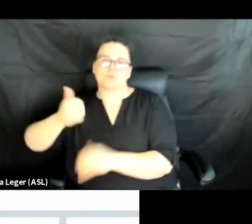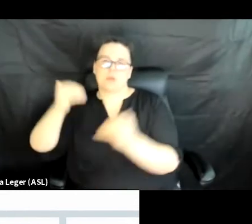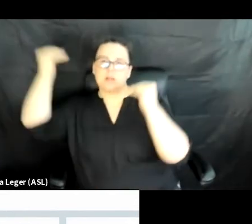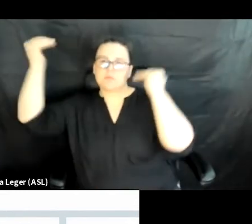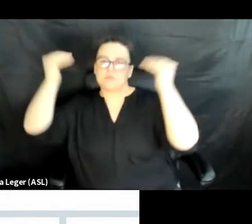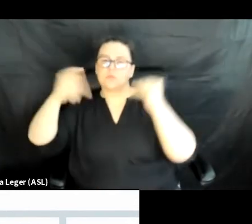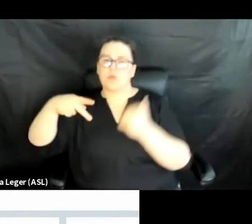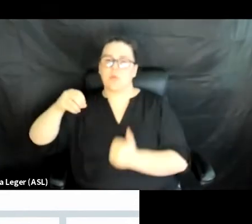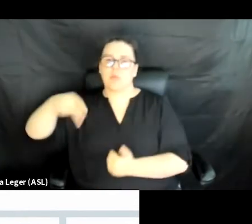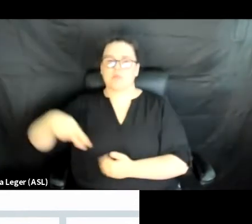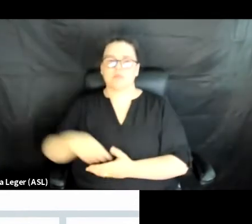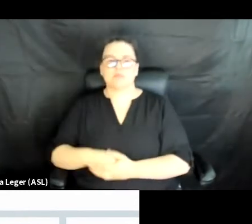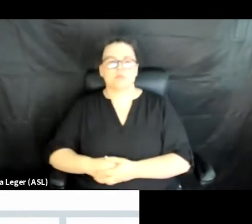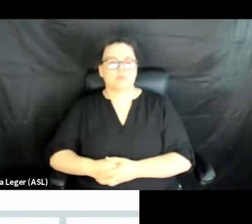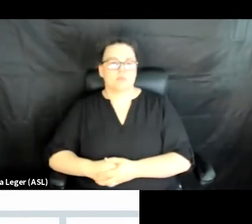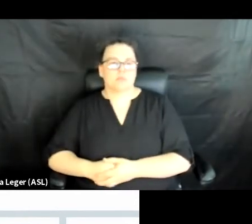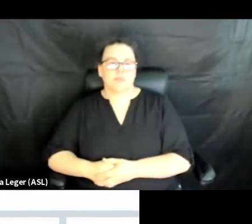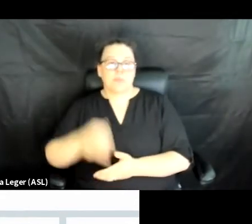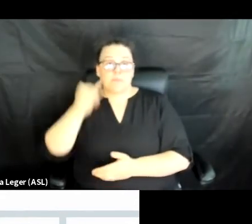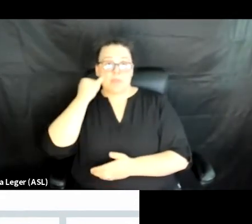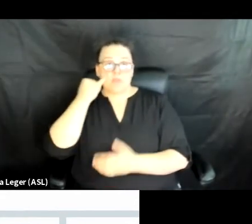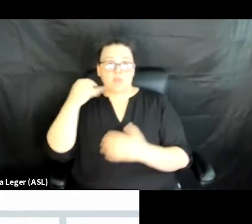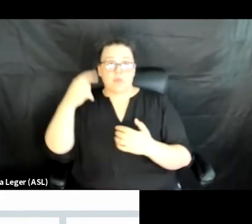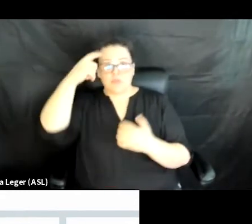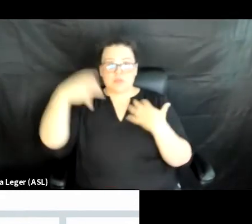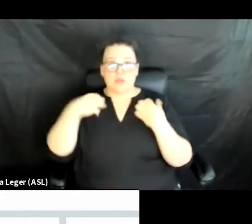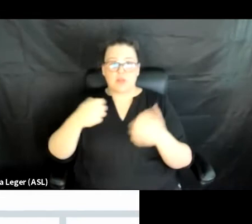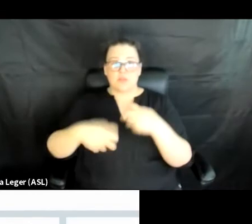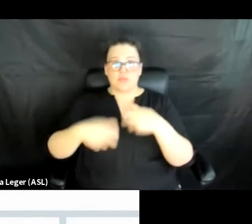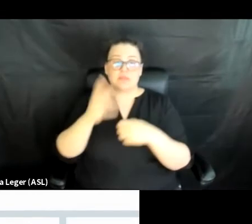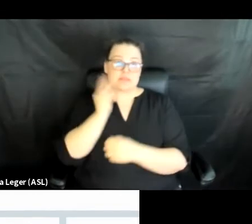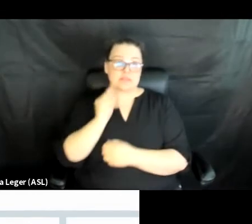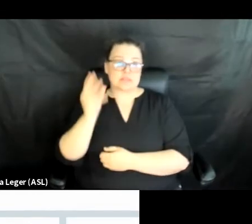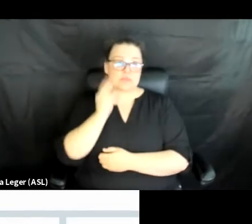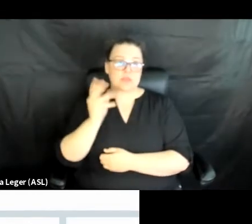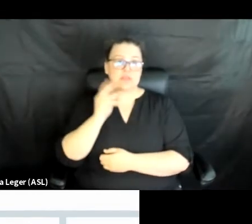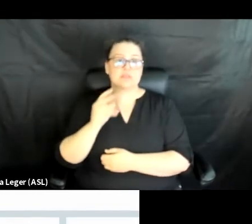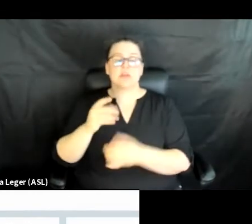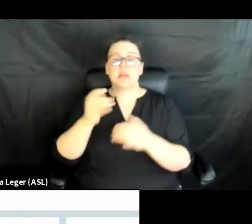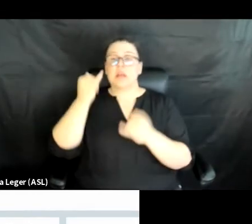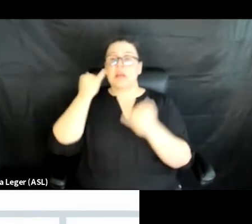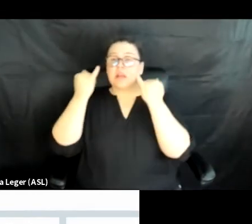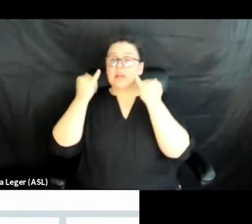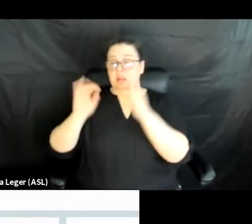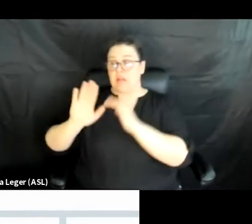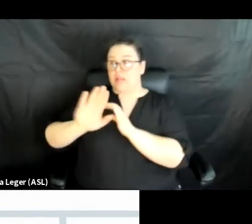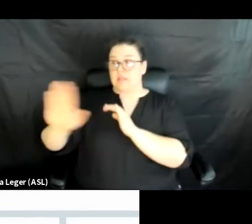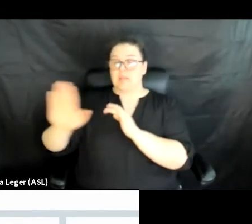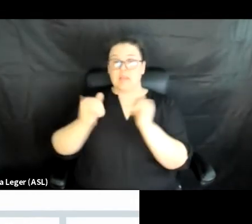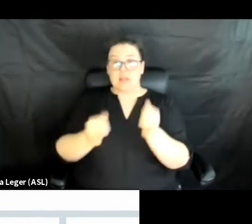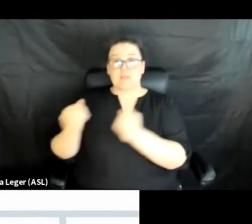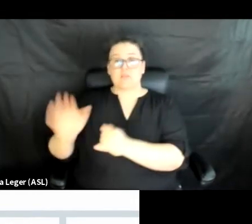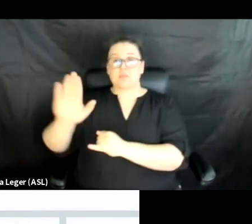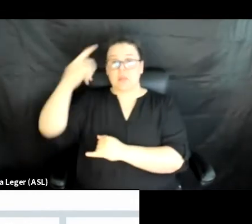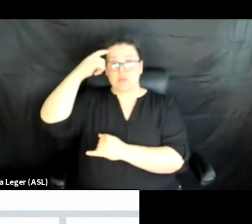of one's life, if mental health problems are experienced, an individual's thinking, mood, and behavior could be affected. And for the population that